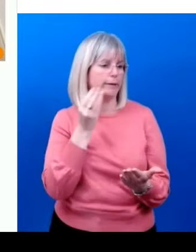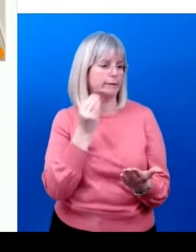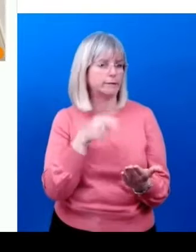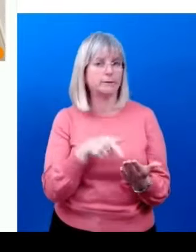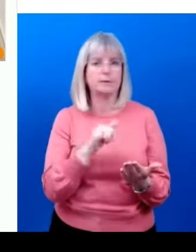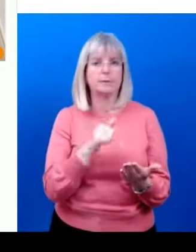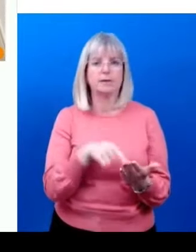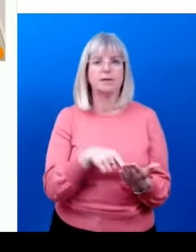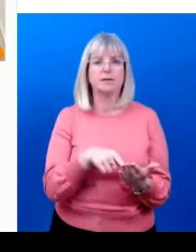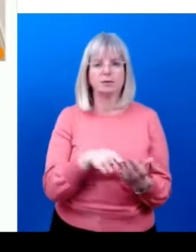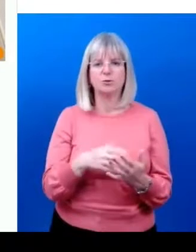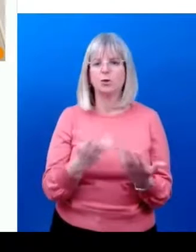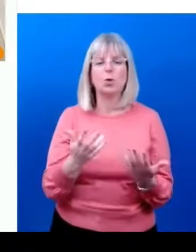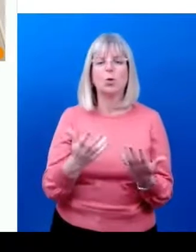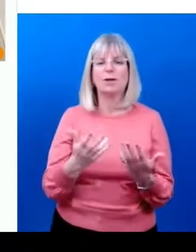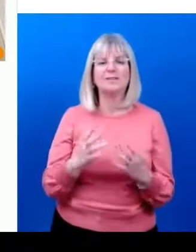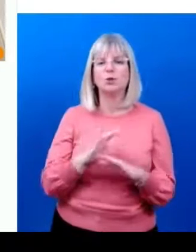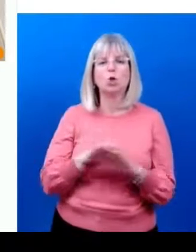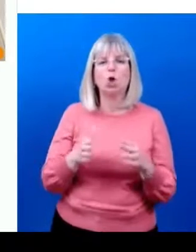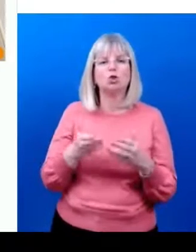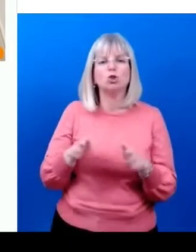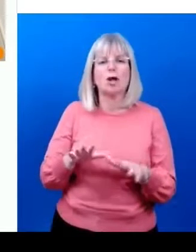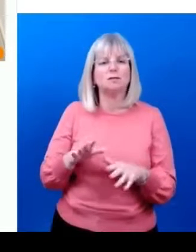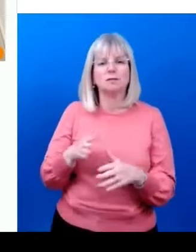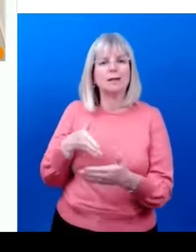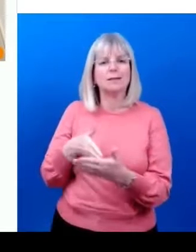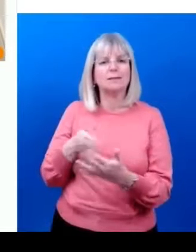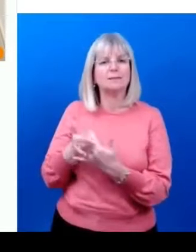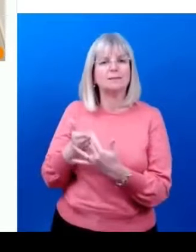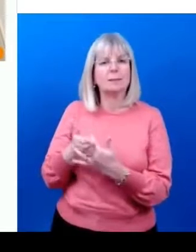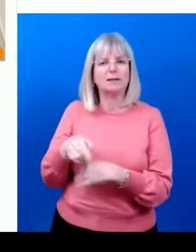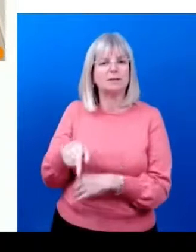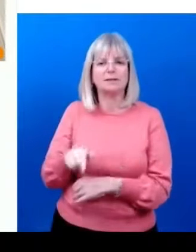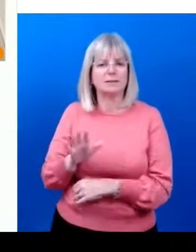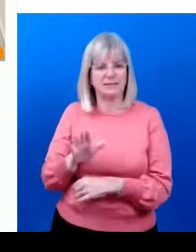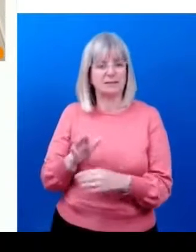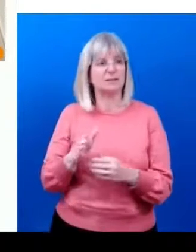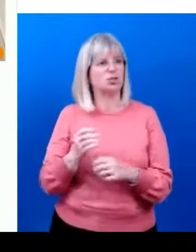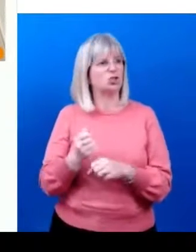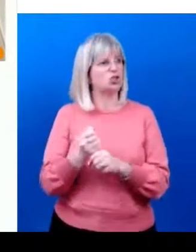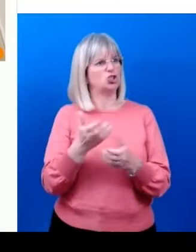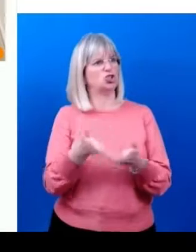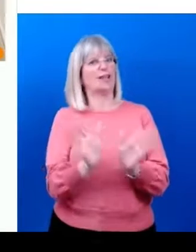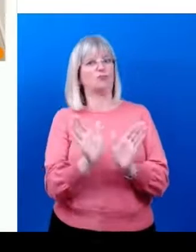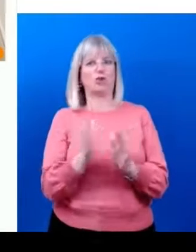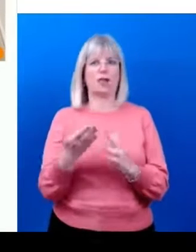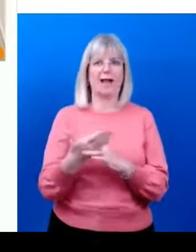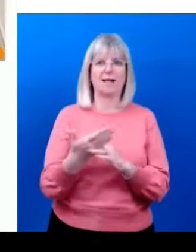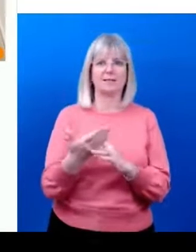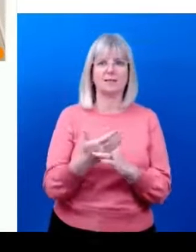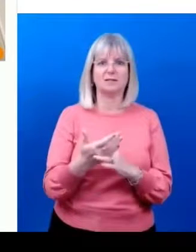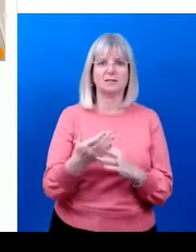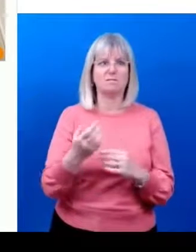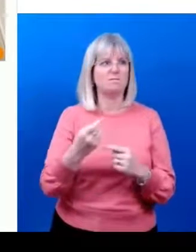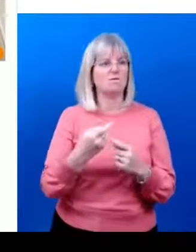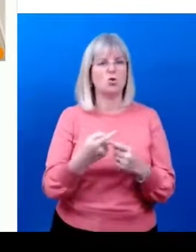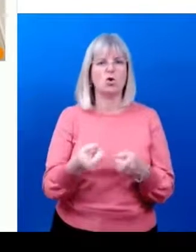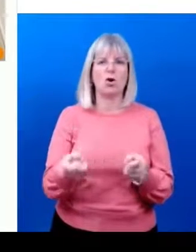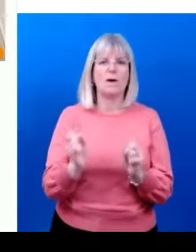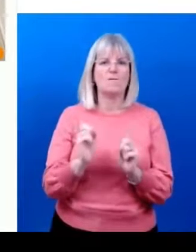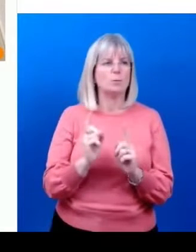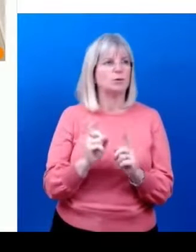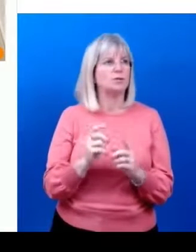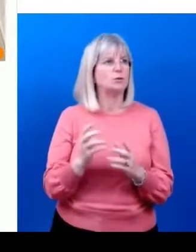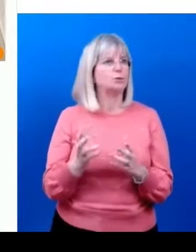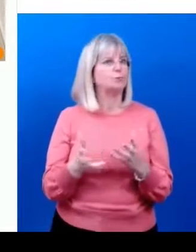beyond accessibility. It goes just about general access, I suppose, of just everybody being able to watch